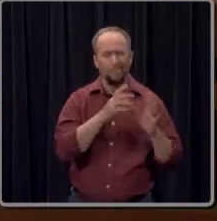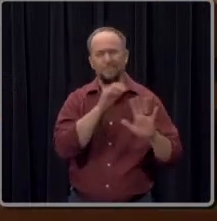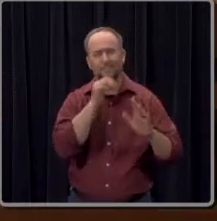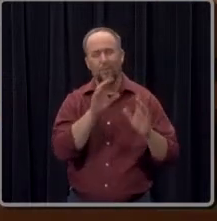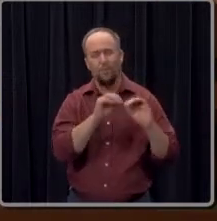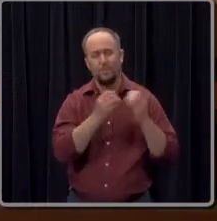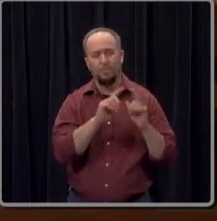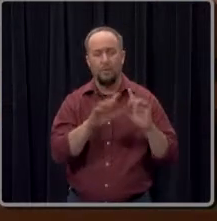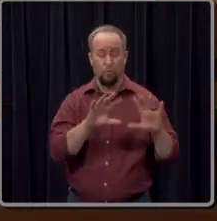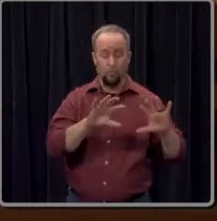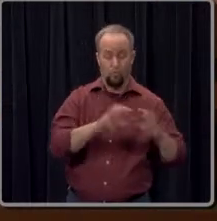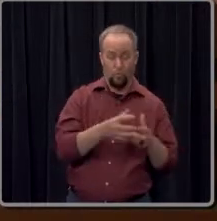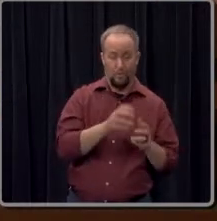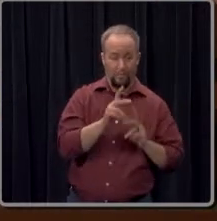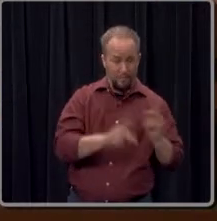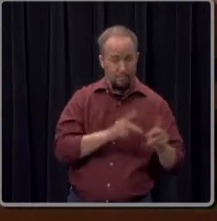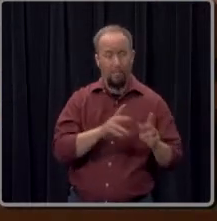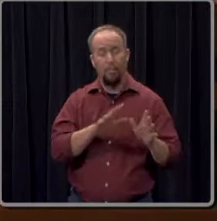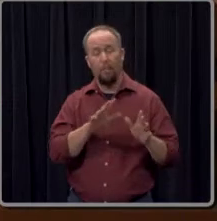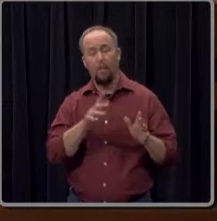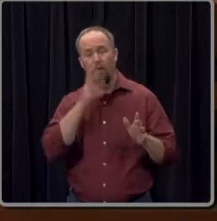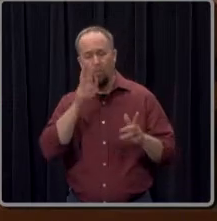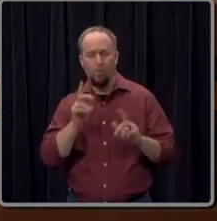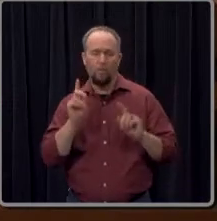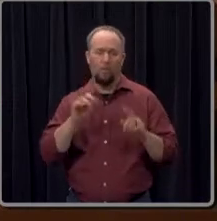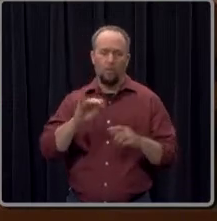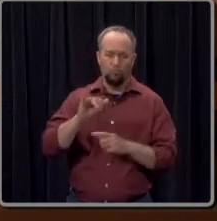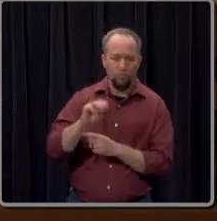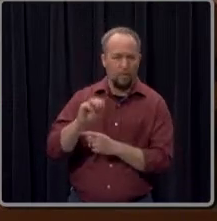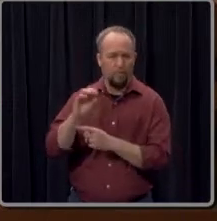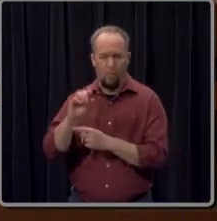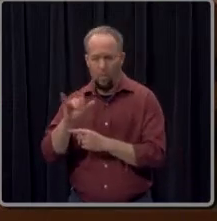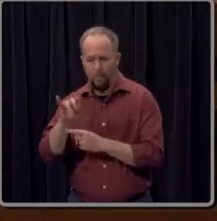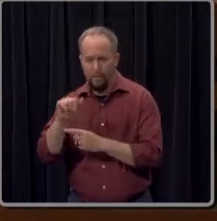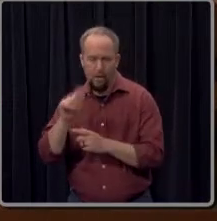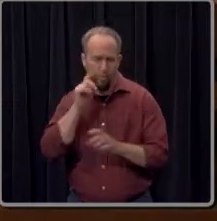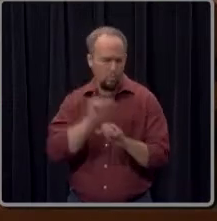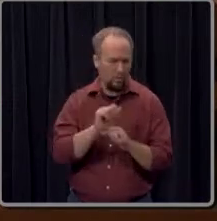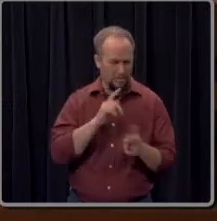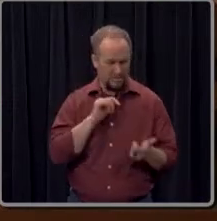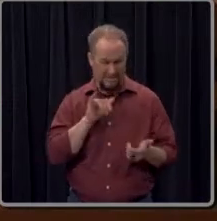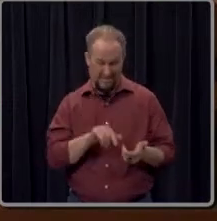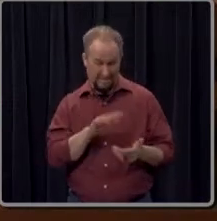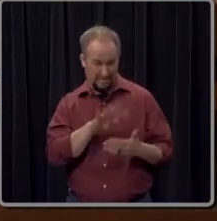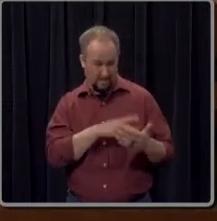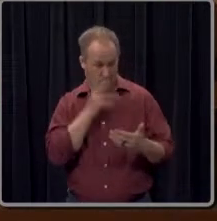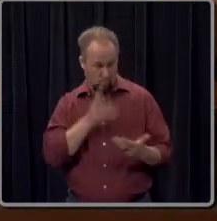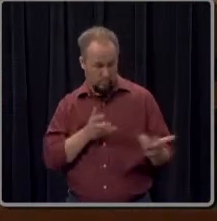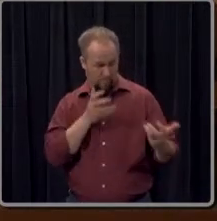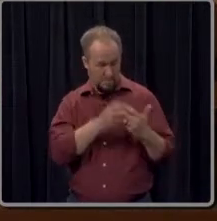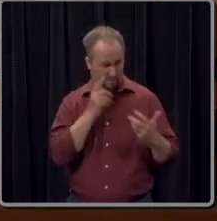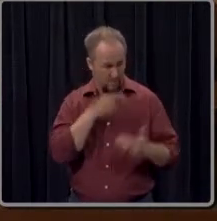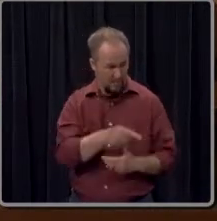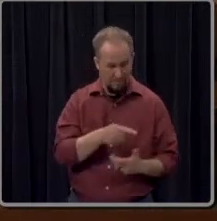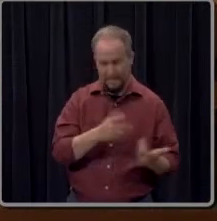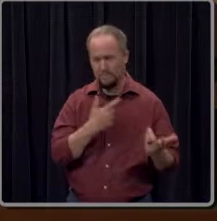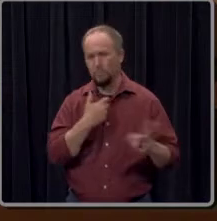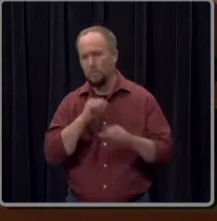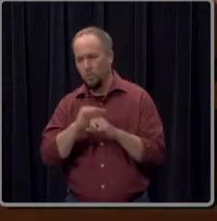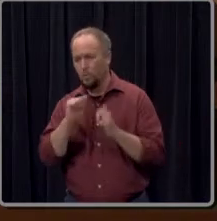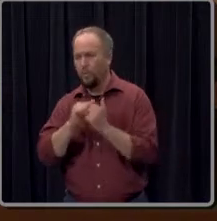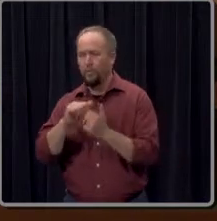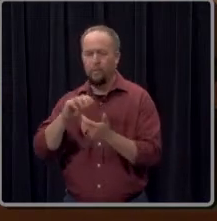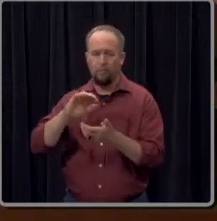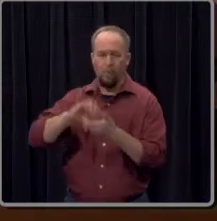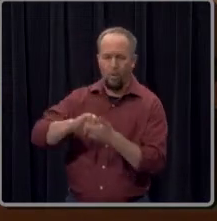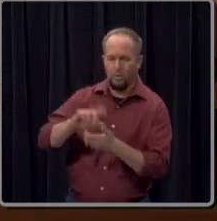groups or people, we would go, and Jim and Olivia would work really quickly and say, would this schedule work? And we would work with our partners at DS,